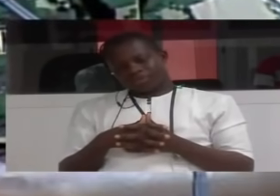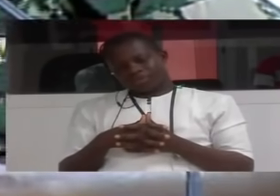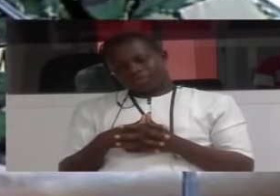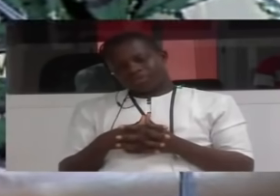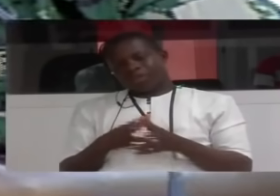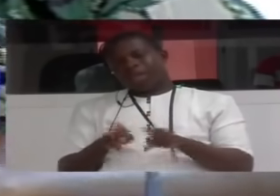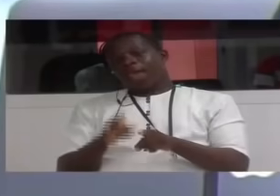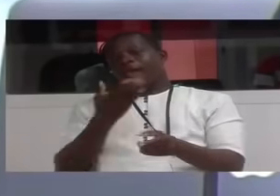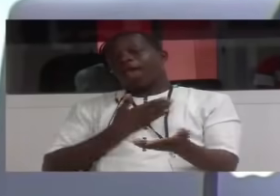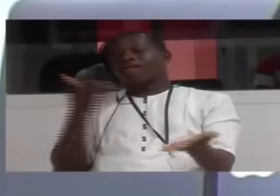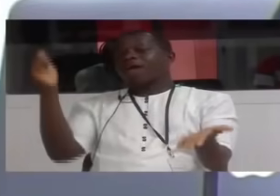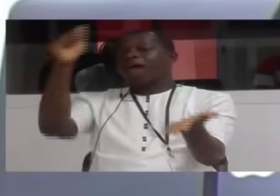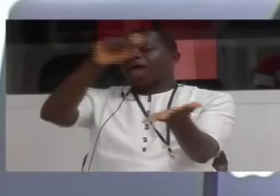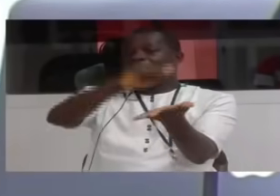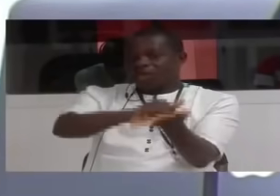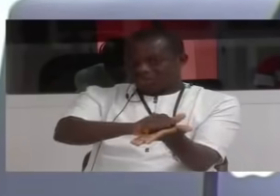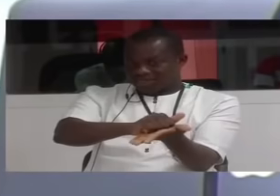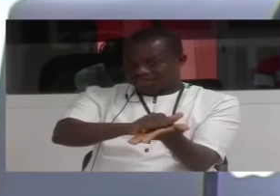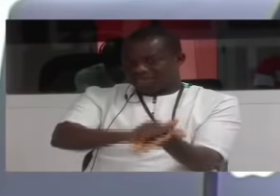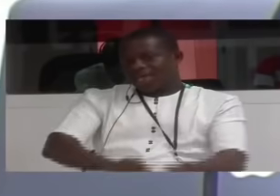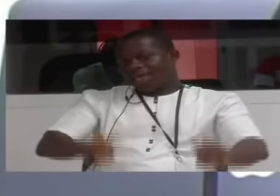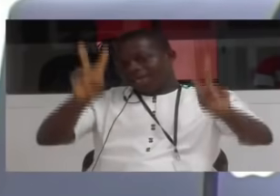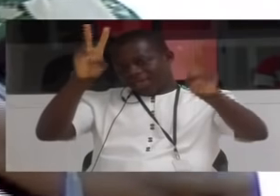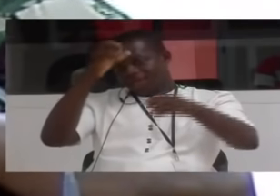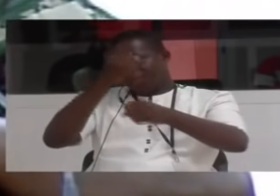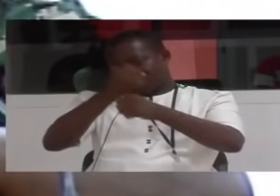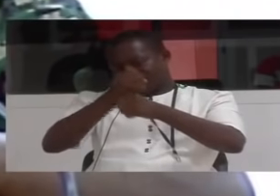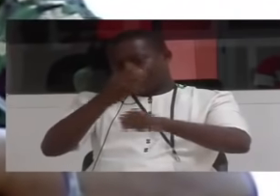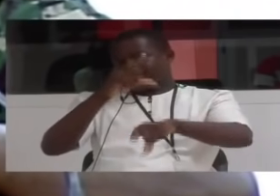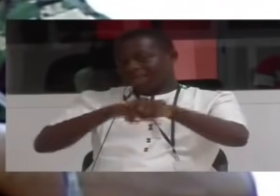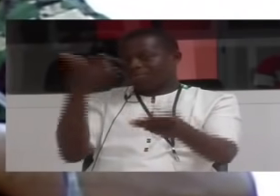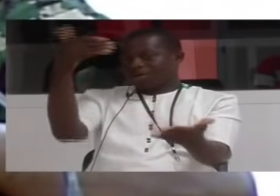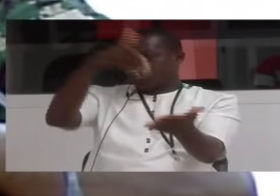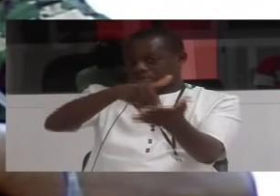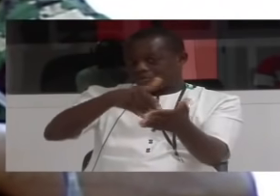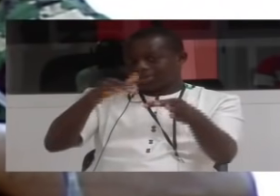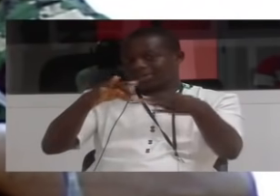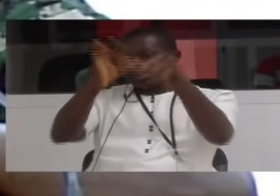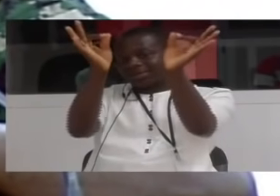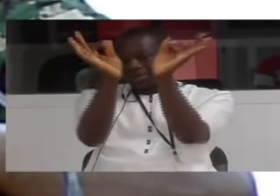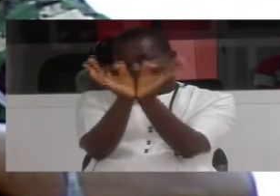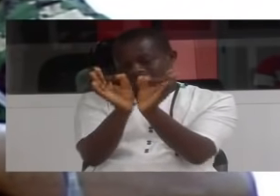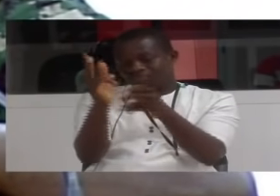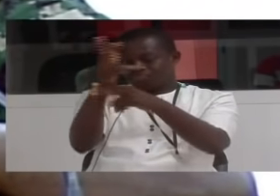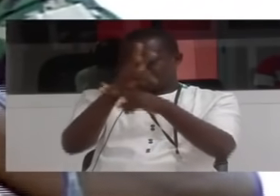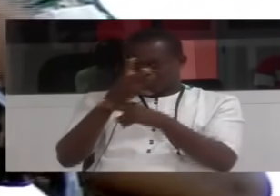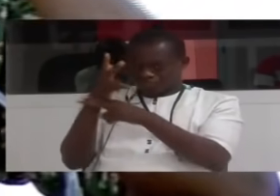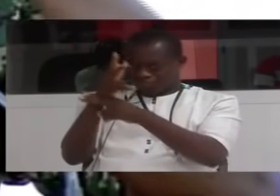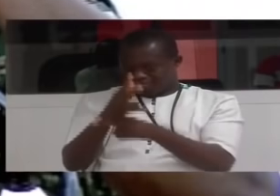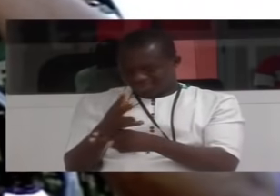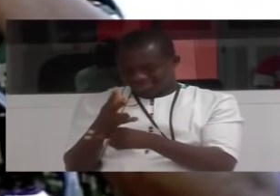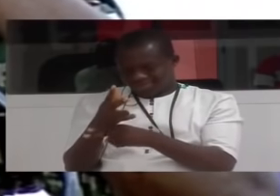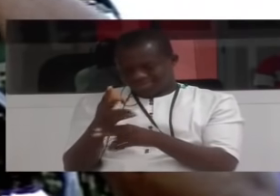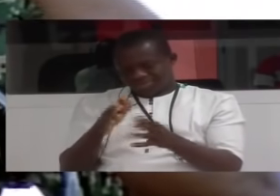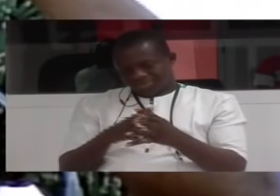allowance bu yaya tamé créerol man time bima ñëwé ci patrol TV. There was an allowance that was created by Jame, and it,